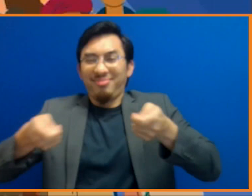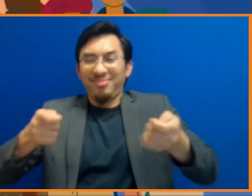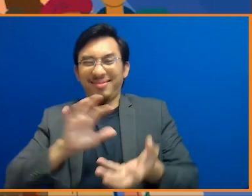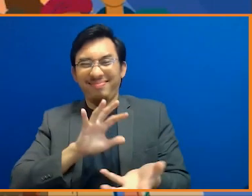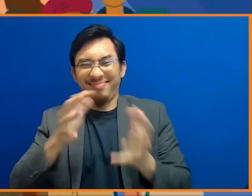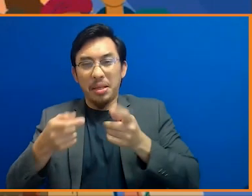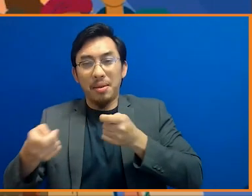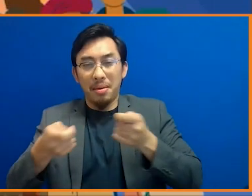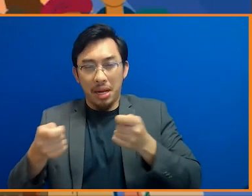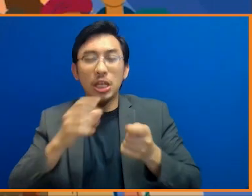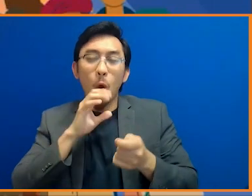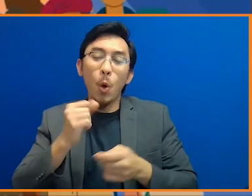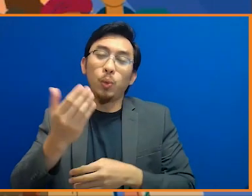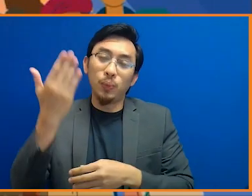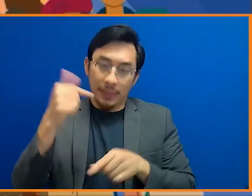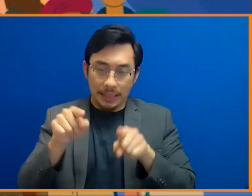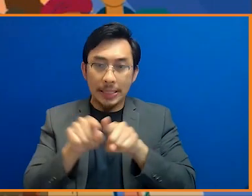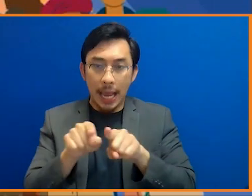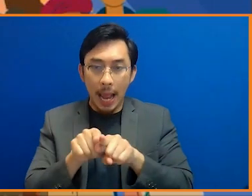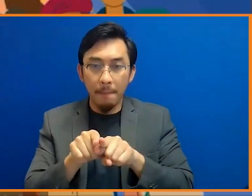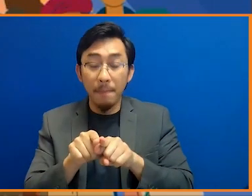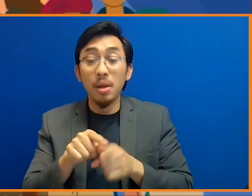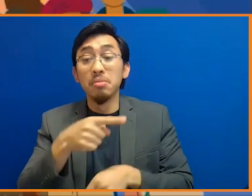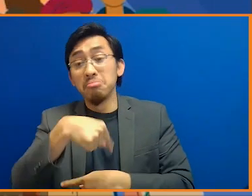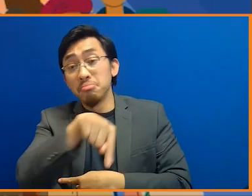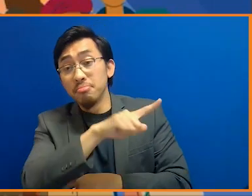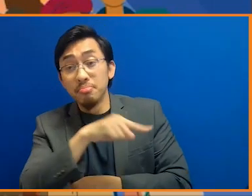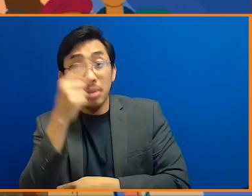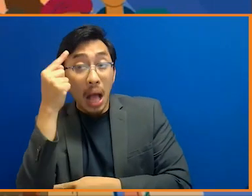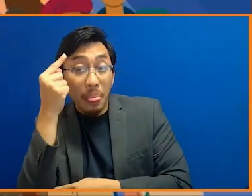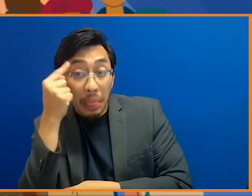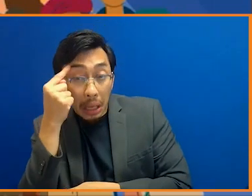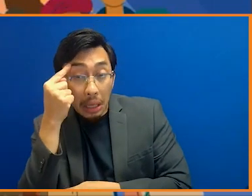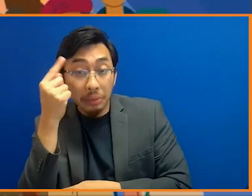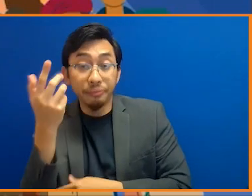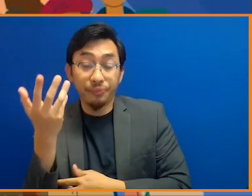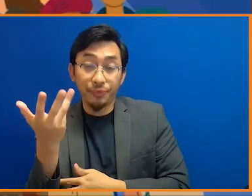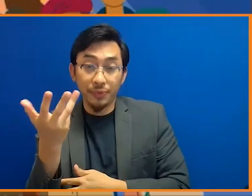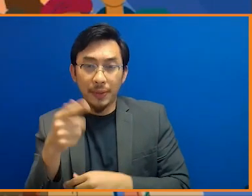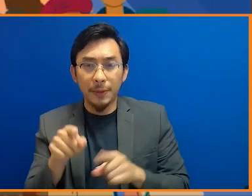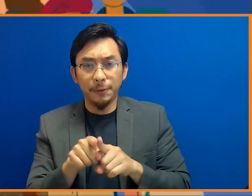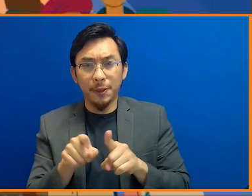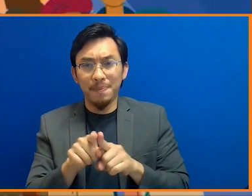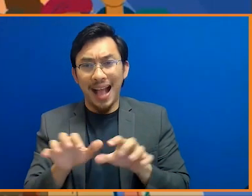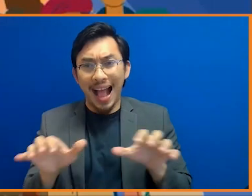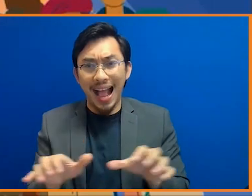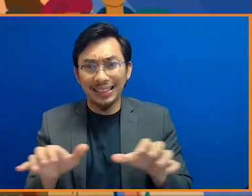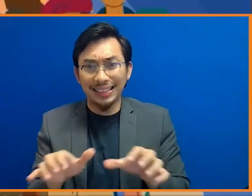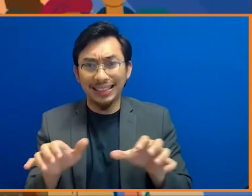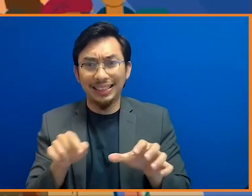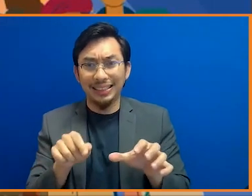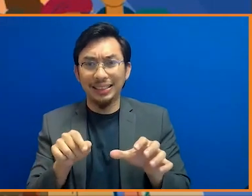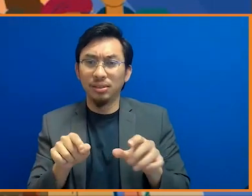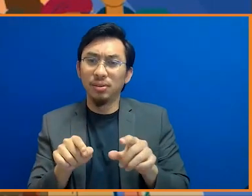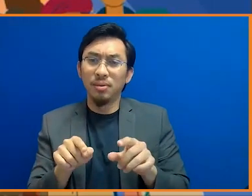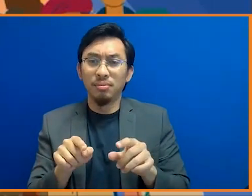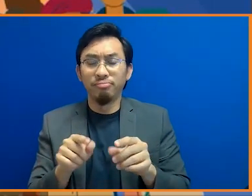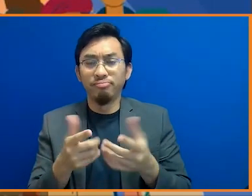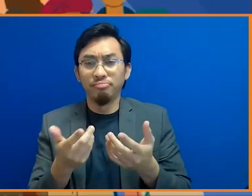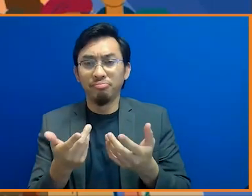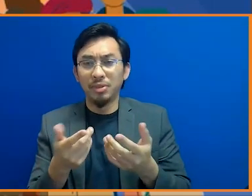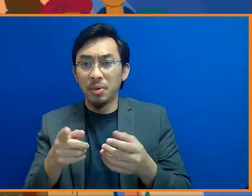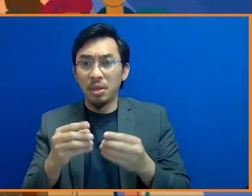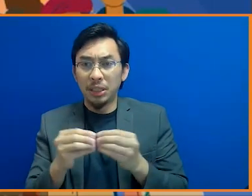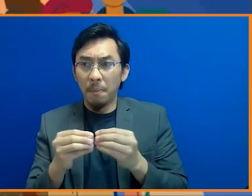old versions of disaster management, where they think about reactive actions rather